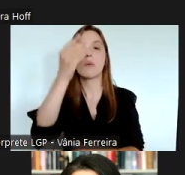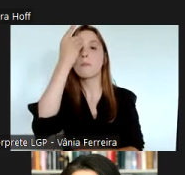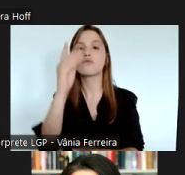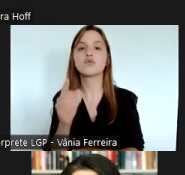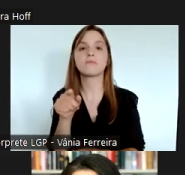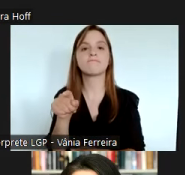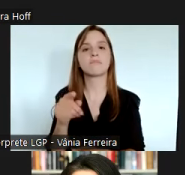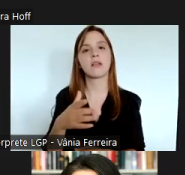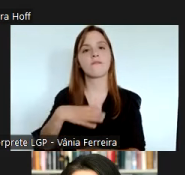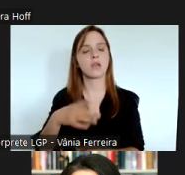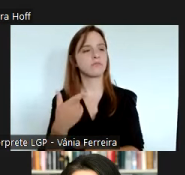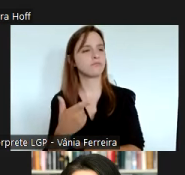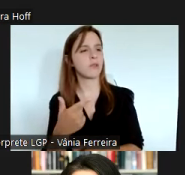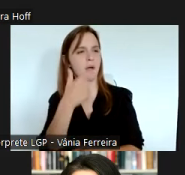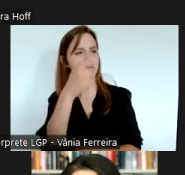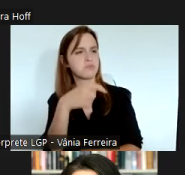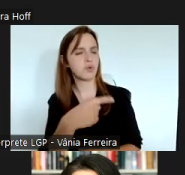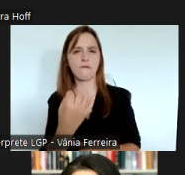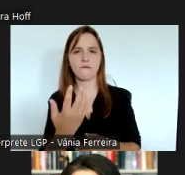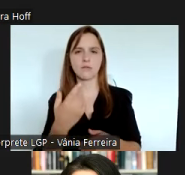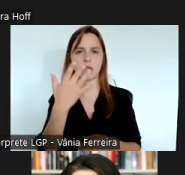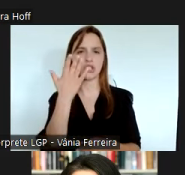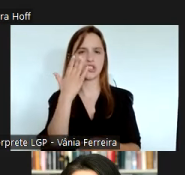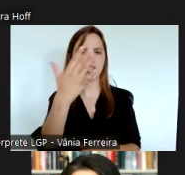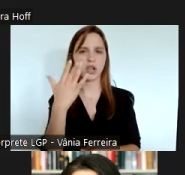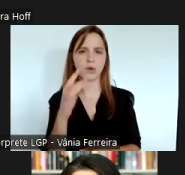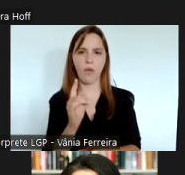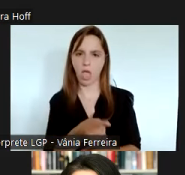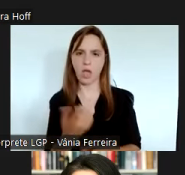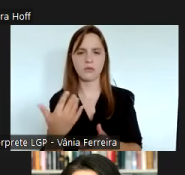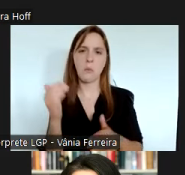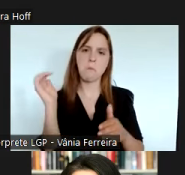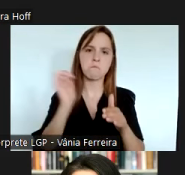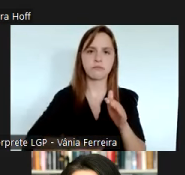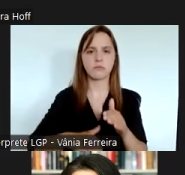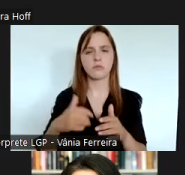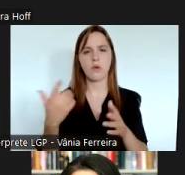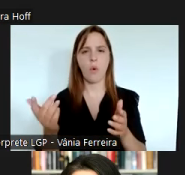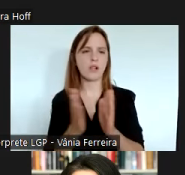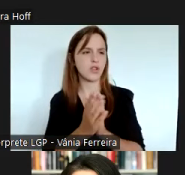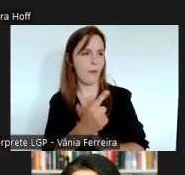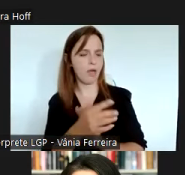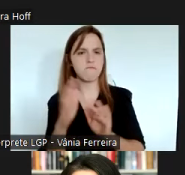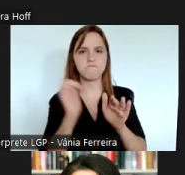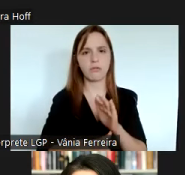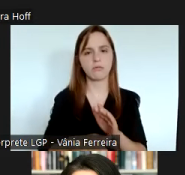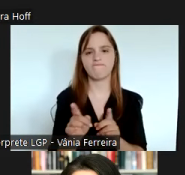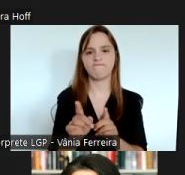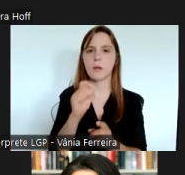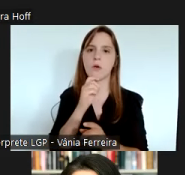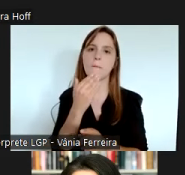their nationality or religion or something. We still have the chance to change them or just ask for a different teacher at an